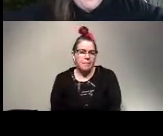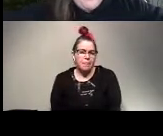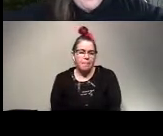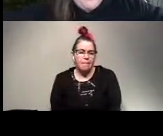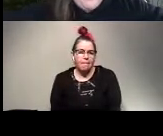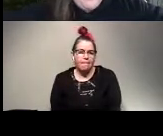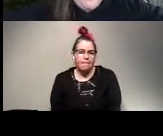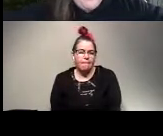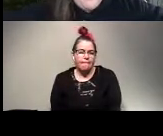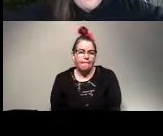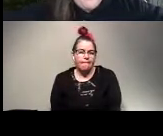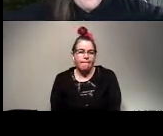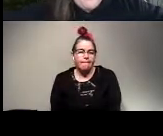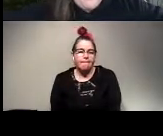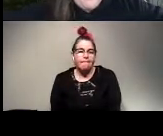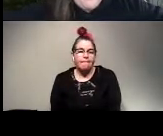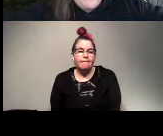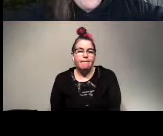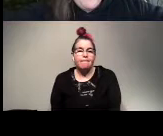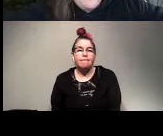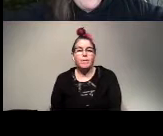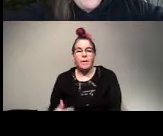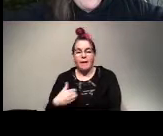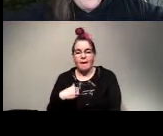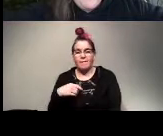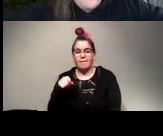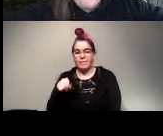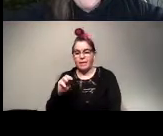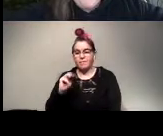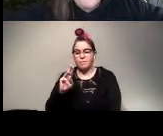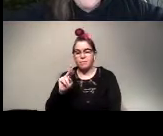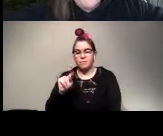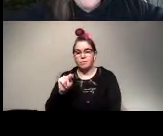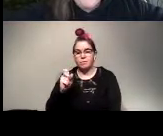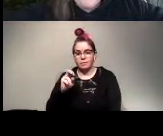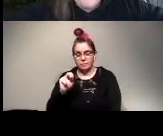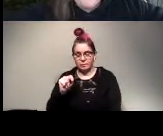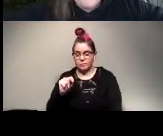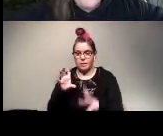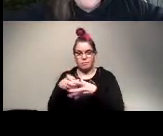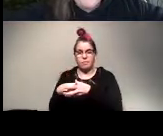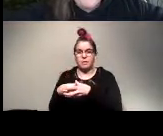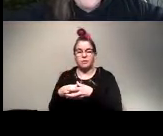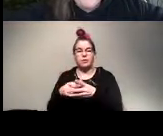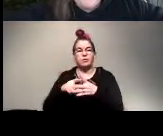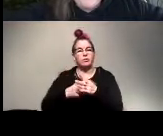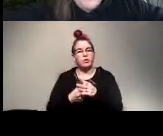And so then once you have this mutant in a population, it starts out by being